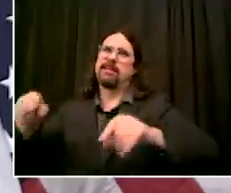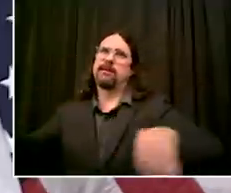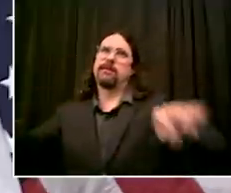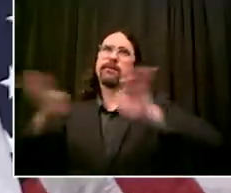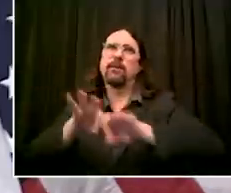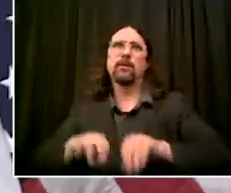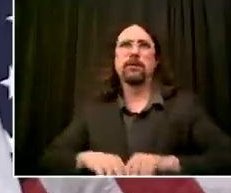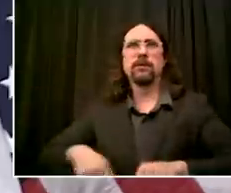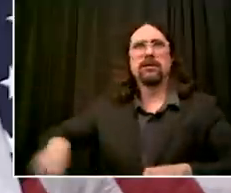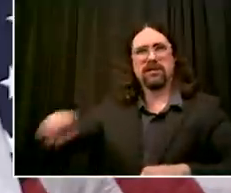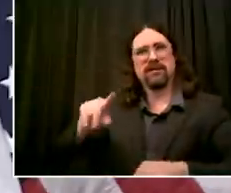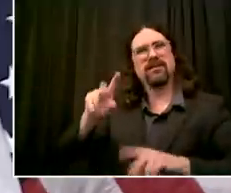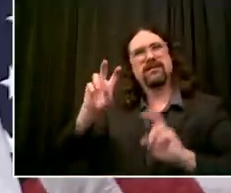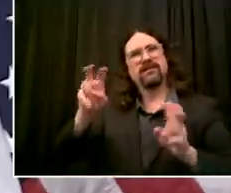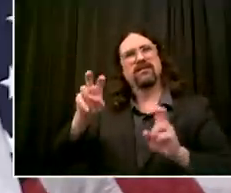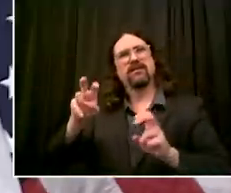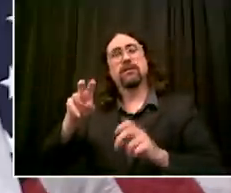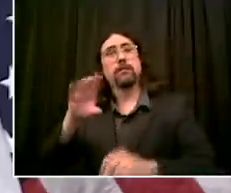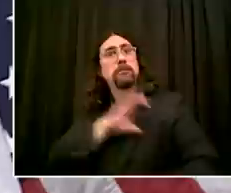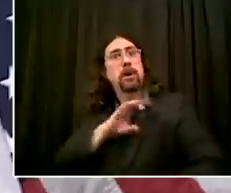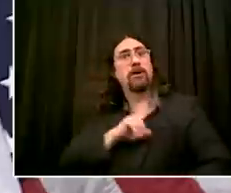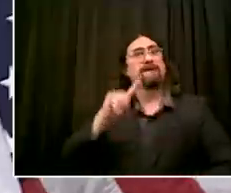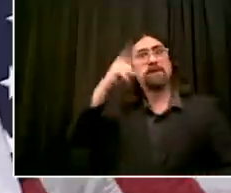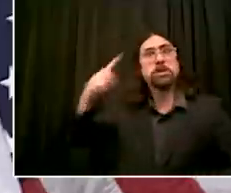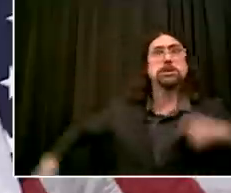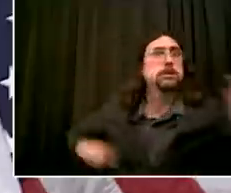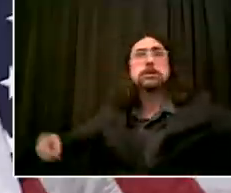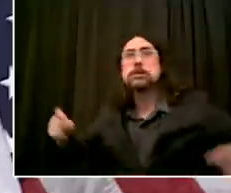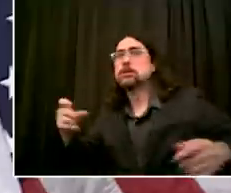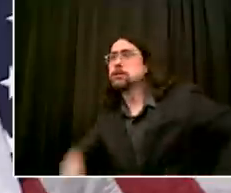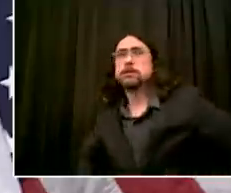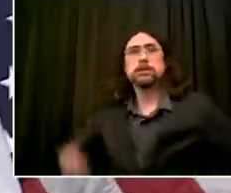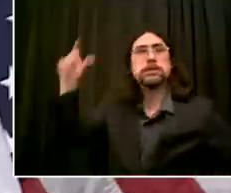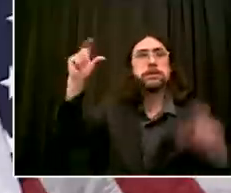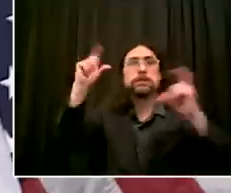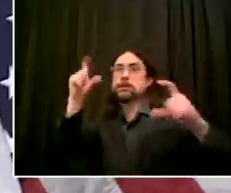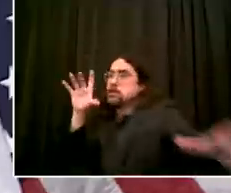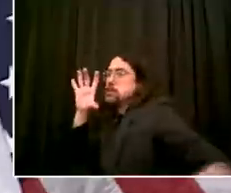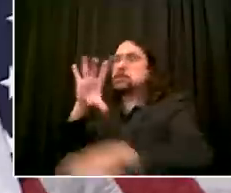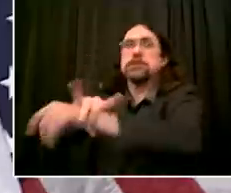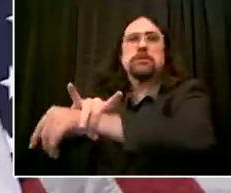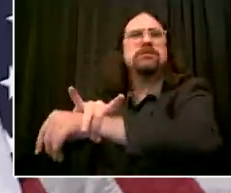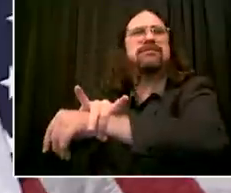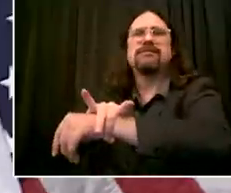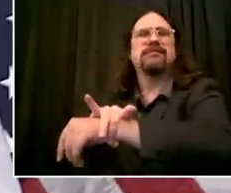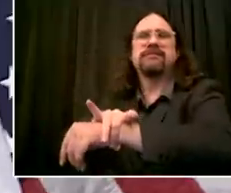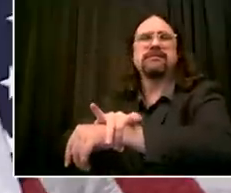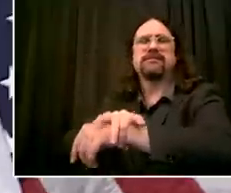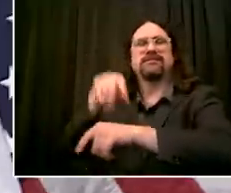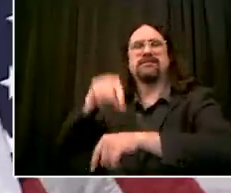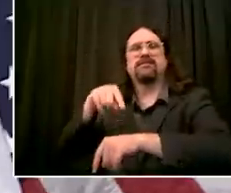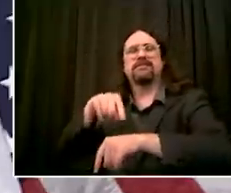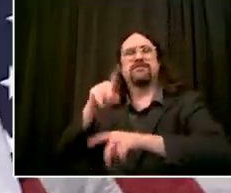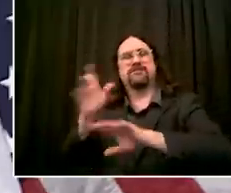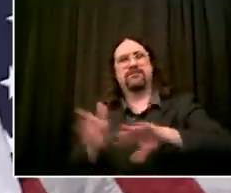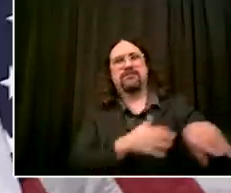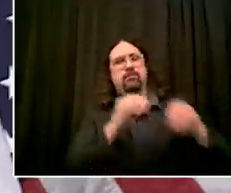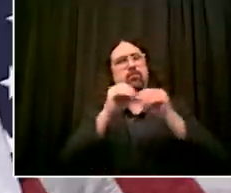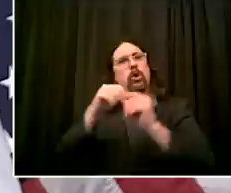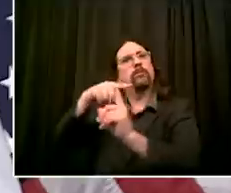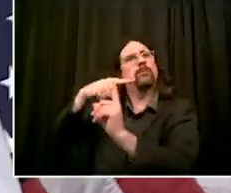well, you give them discretion, you respect their professionalism. A lot of times they can get something done without ever resorting to an